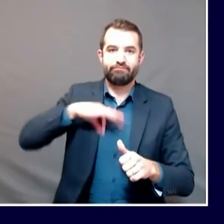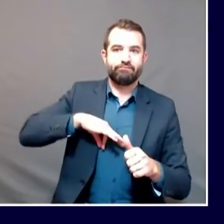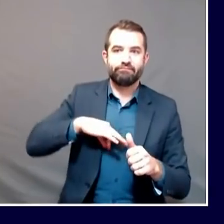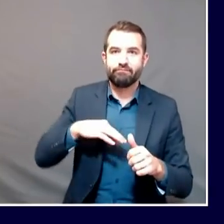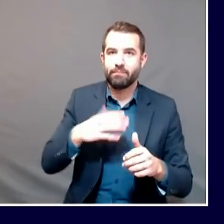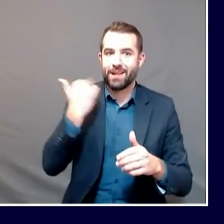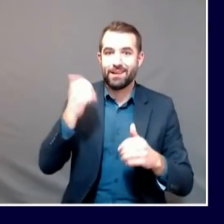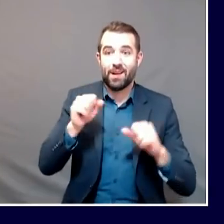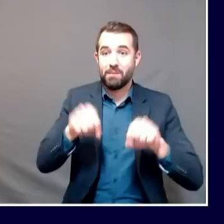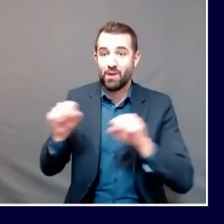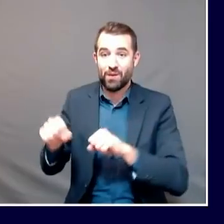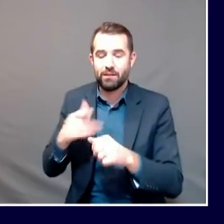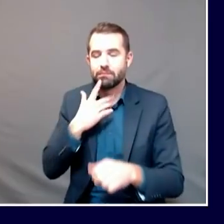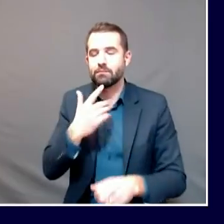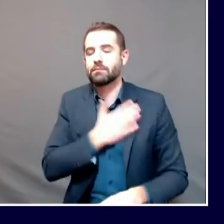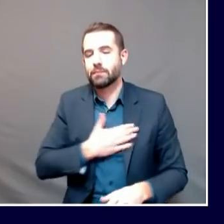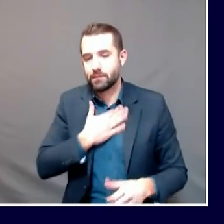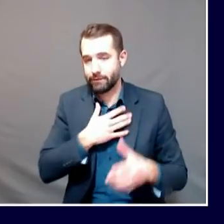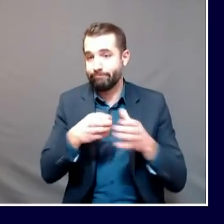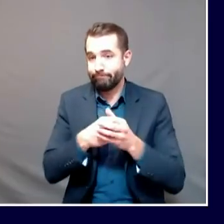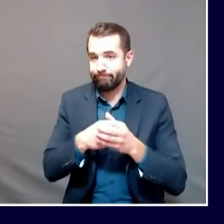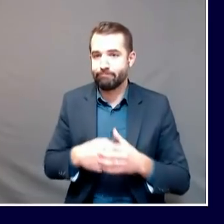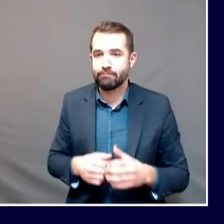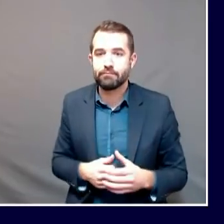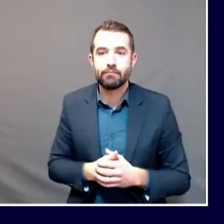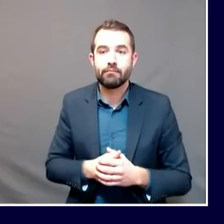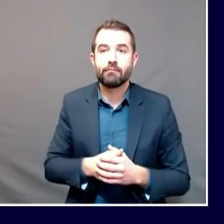I'm going to turn over to Ashley Blackford next.